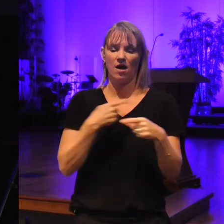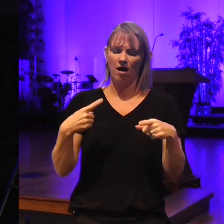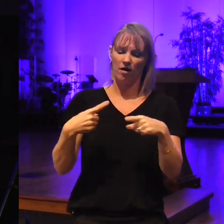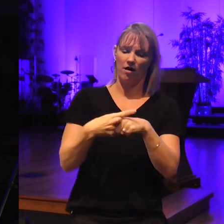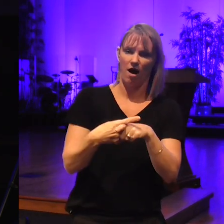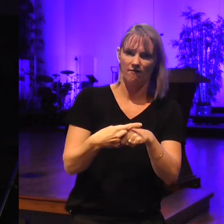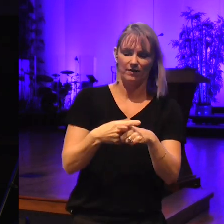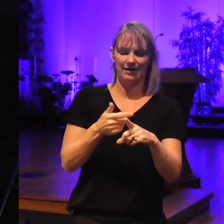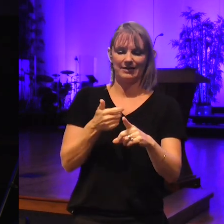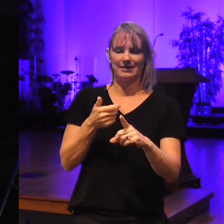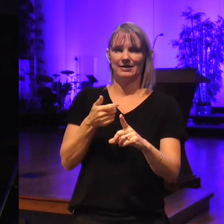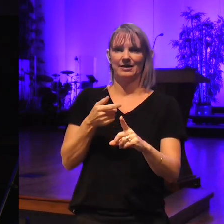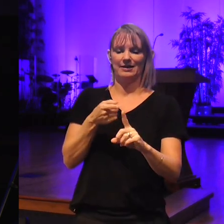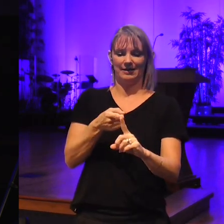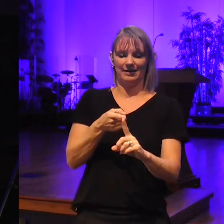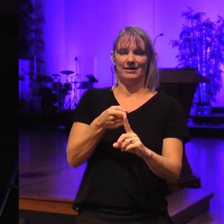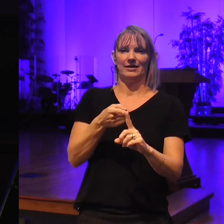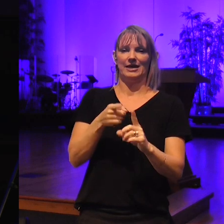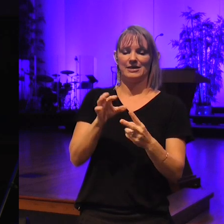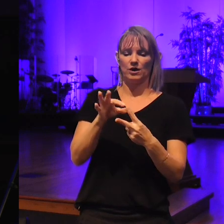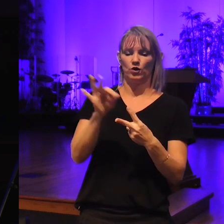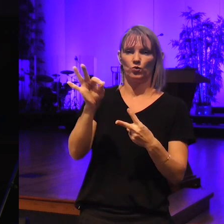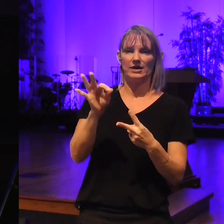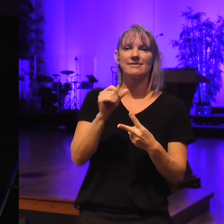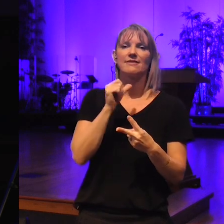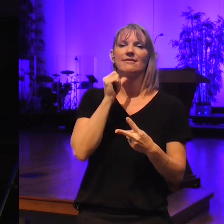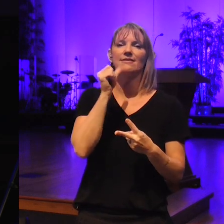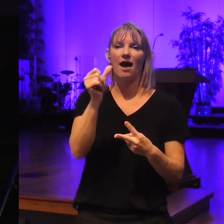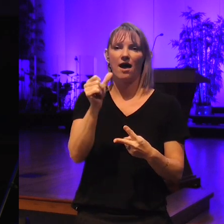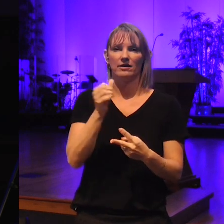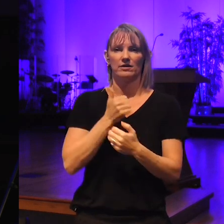Conflict is a choice not to love.